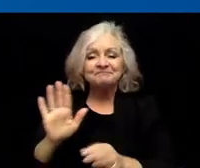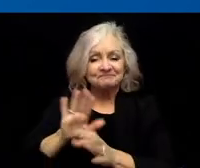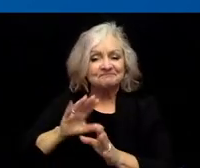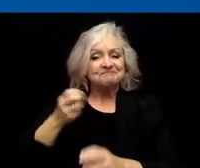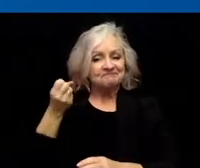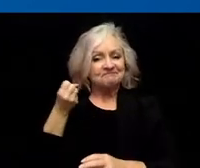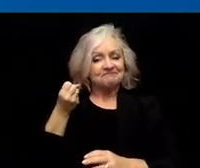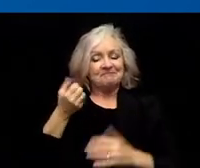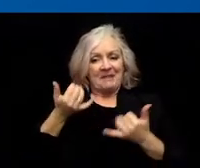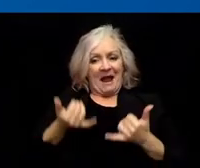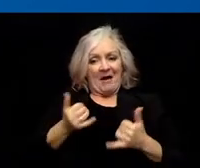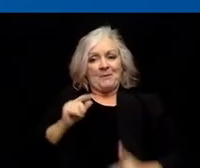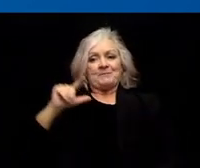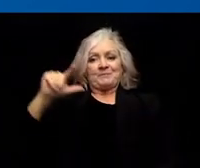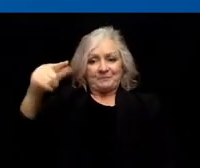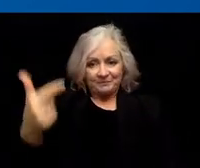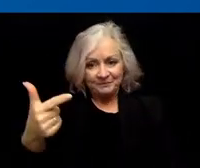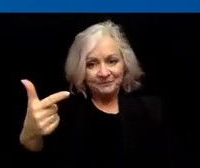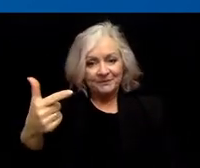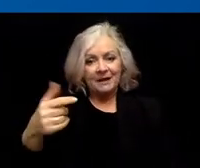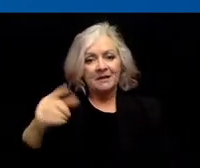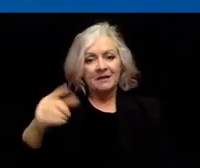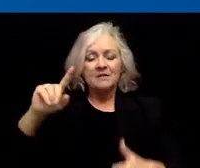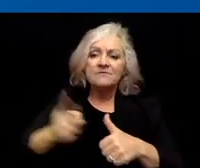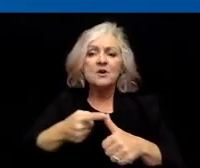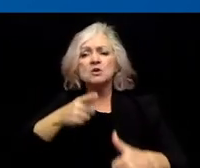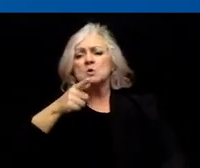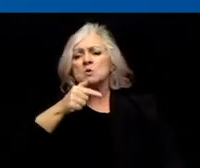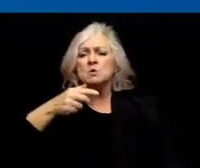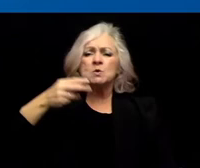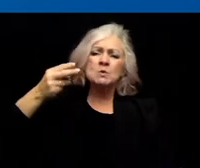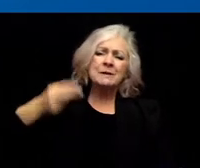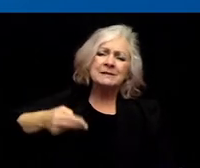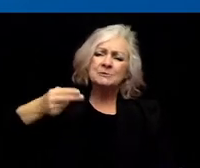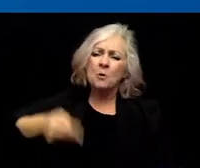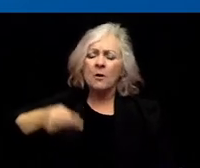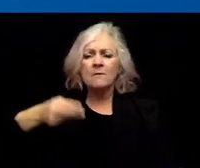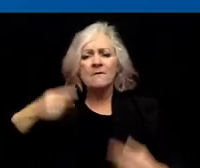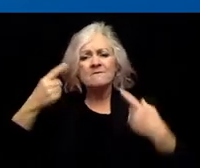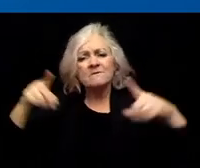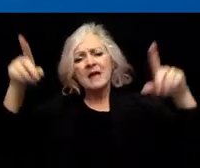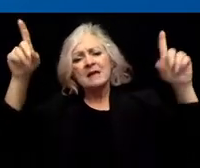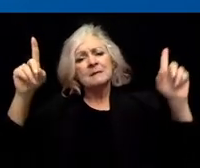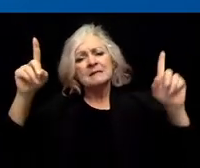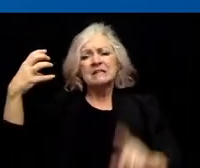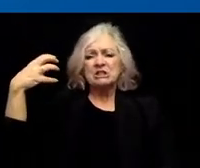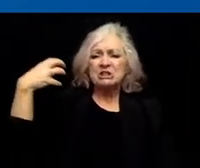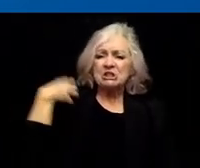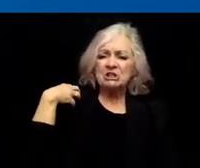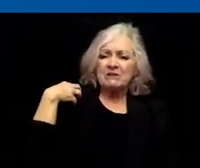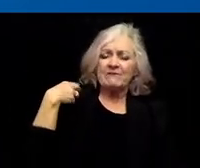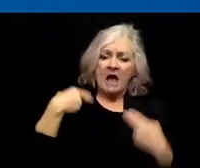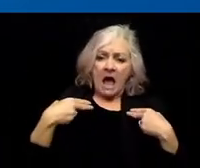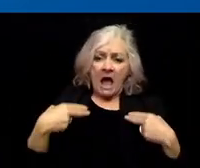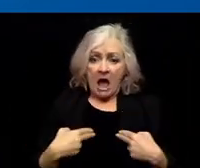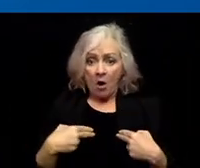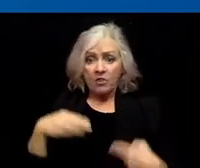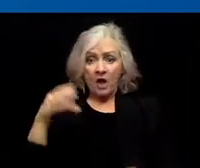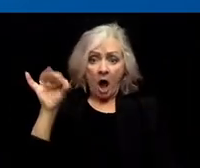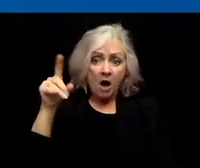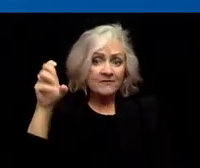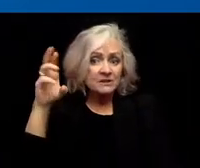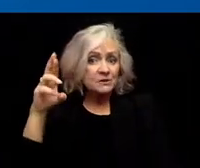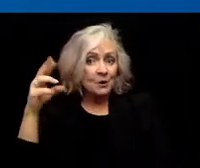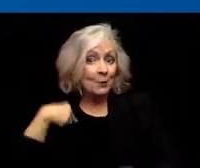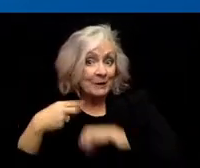this over to the first in history chief health officer of the Special Olympics movement, a person we stole away from UCLA,